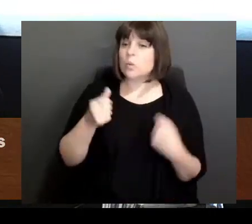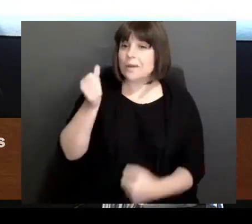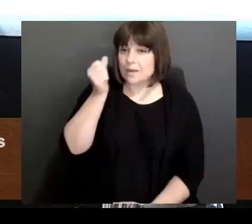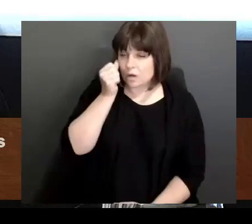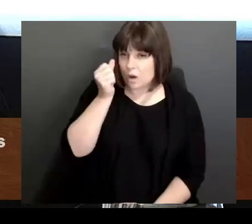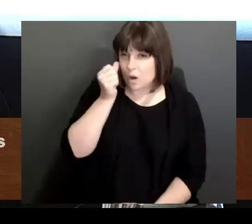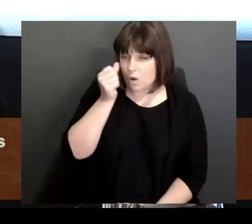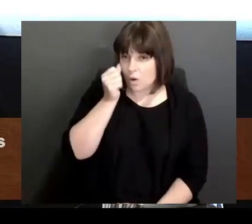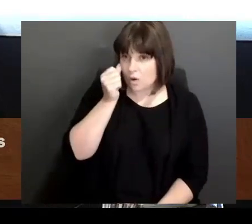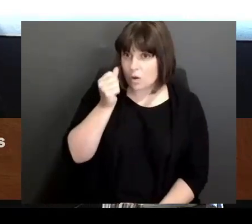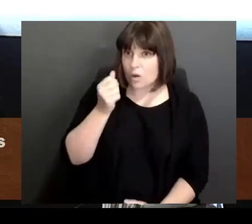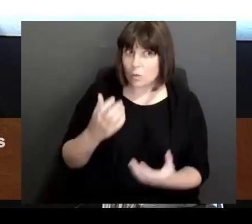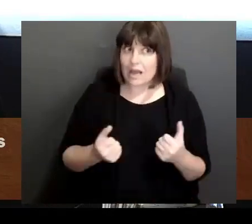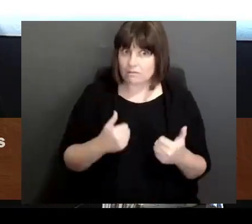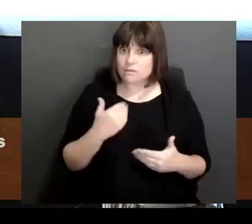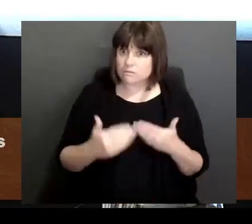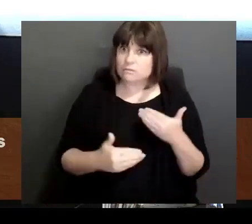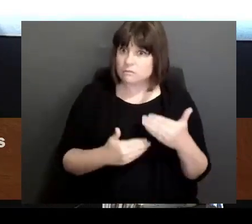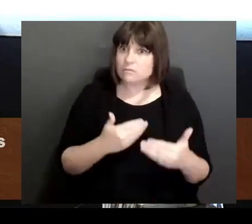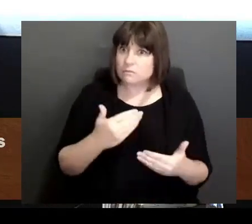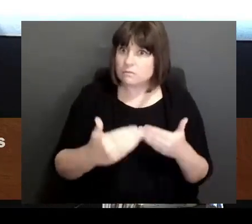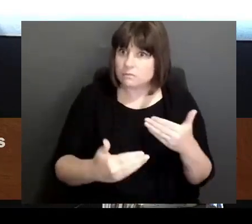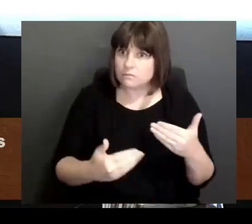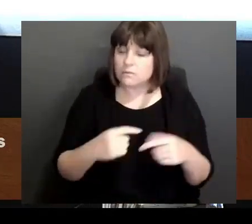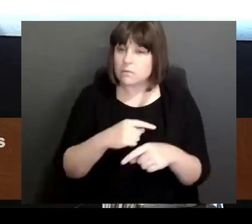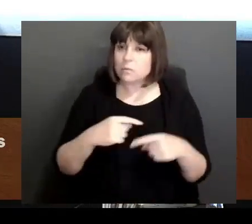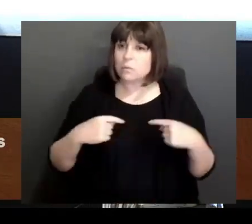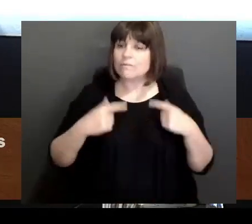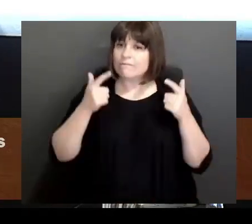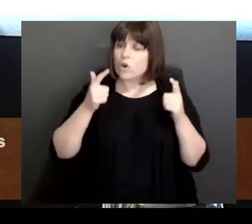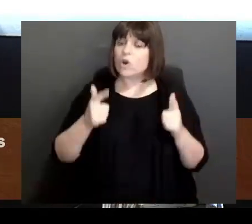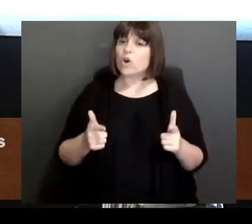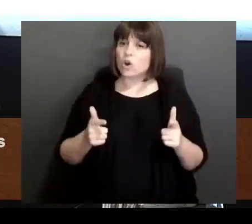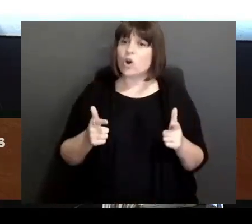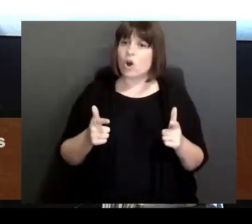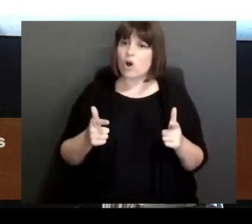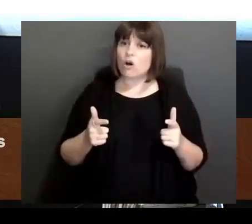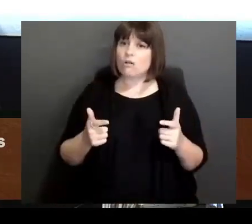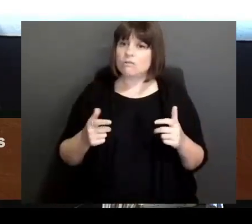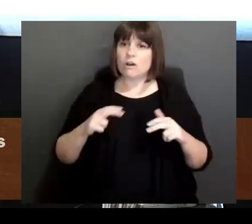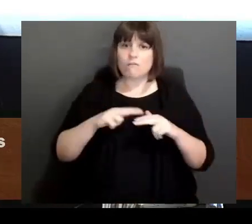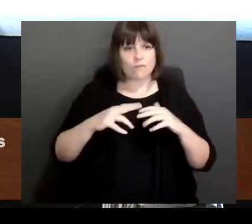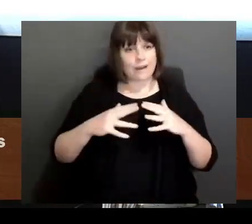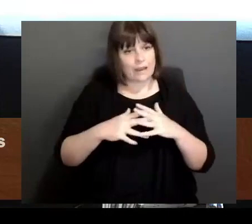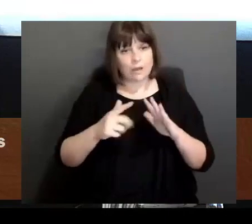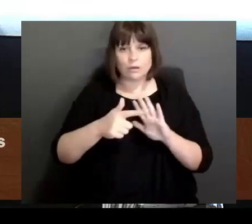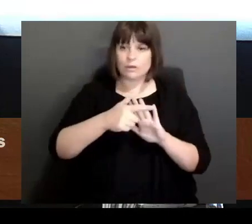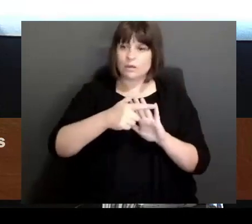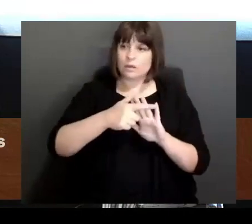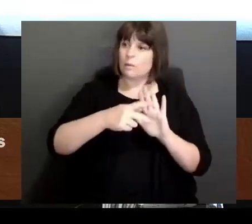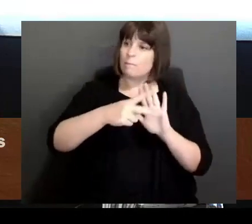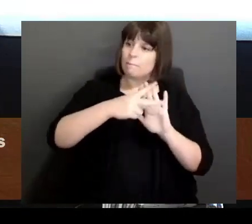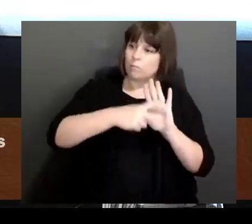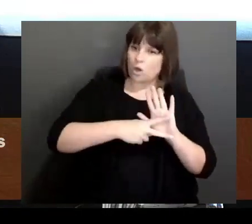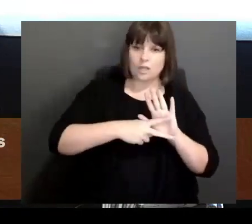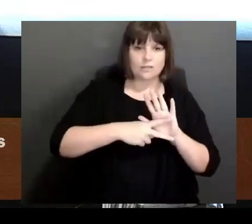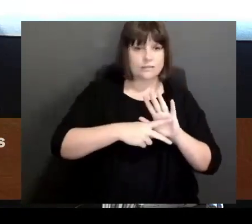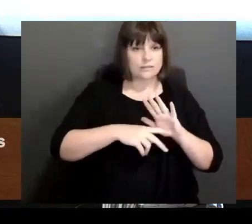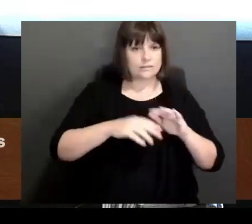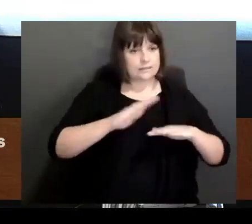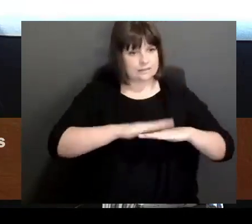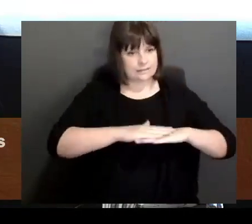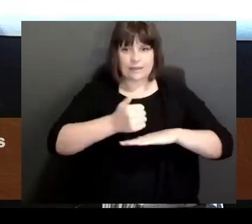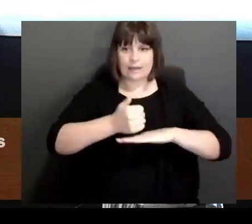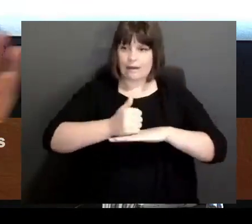we've got to get on with it. I mean, I know that we have a lot of, frameworks and policies in place, and they all come from a very important place,